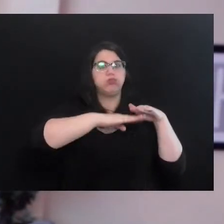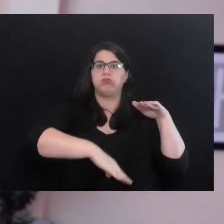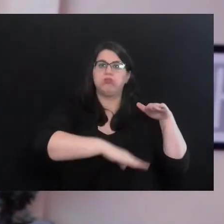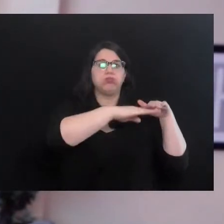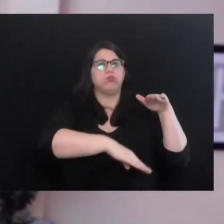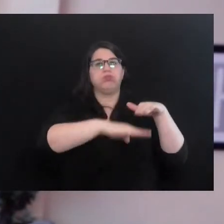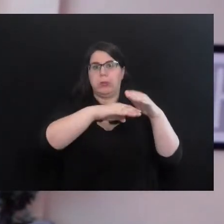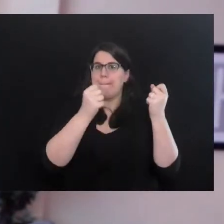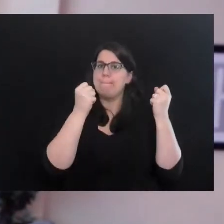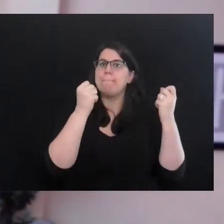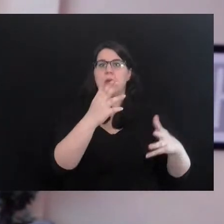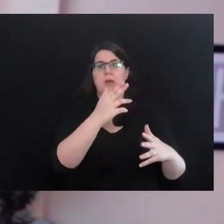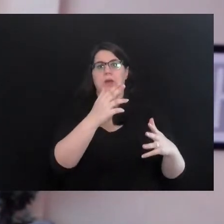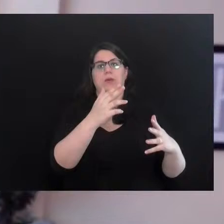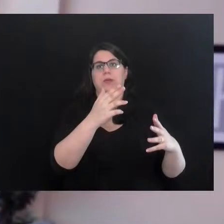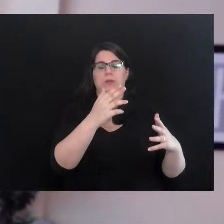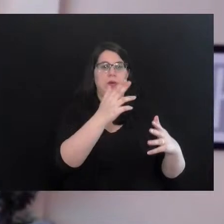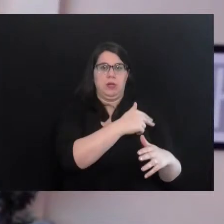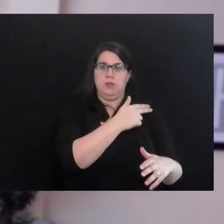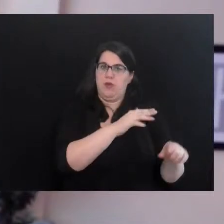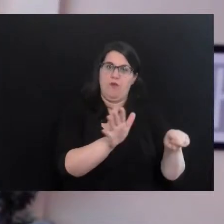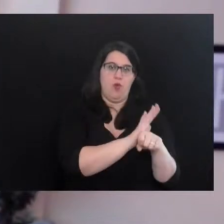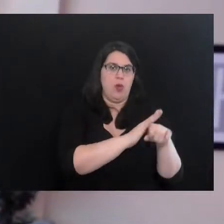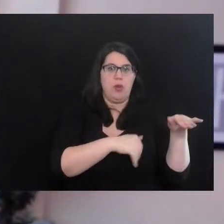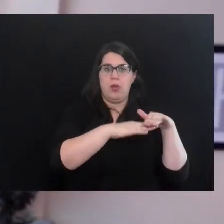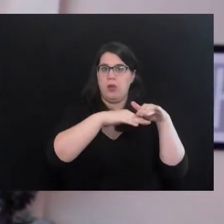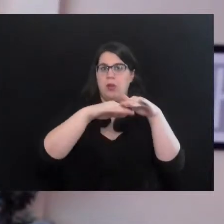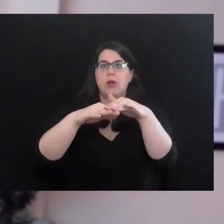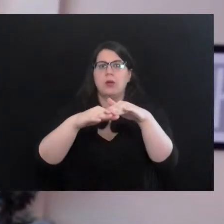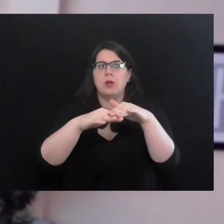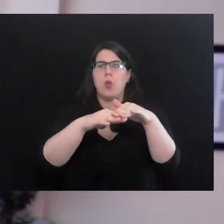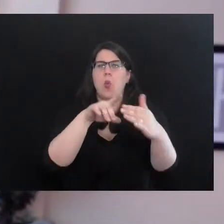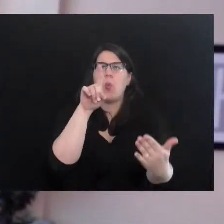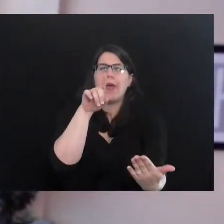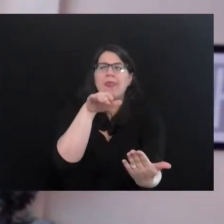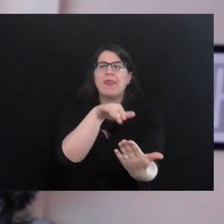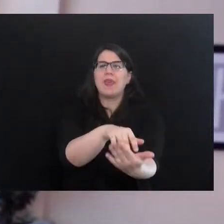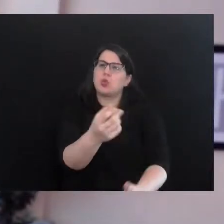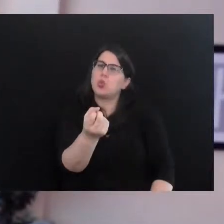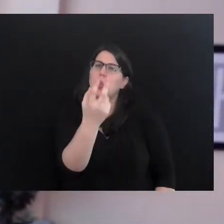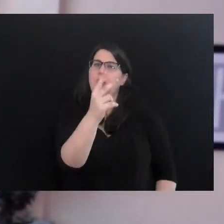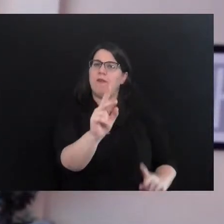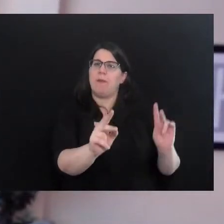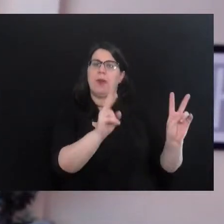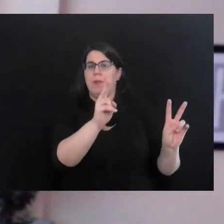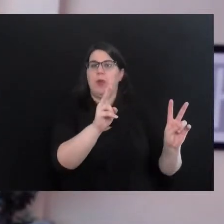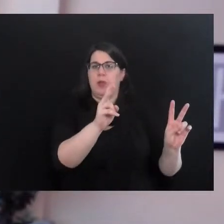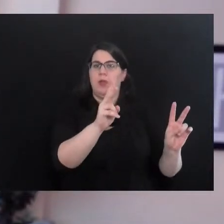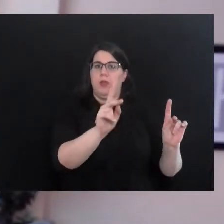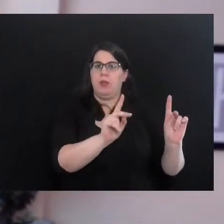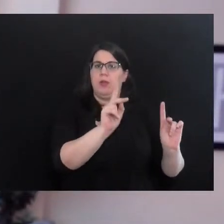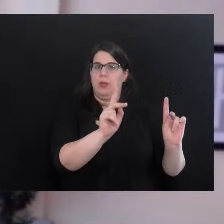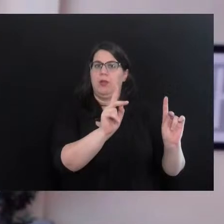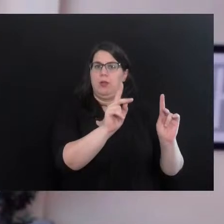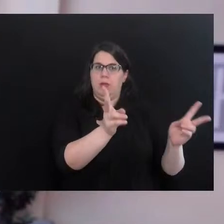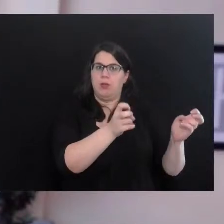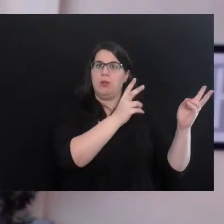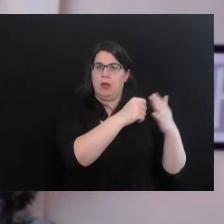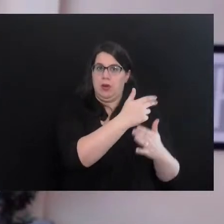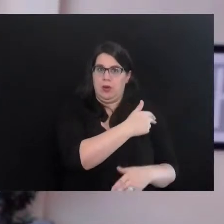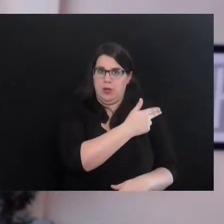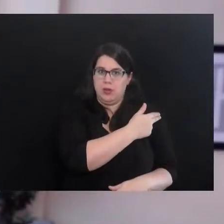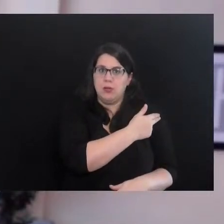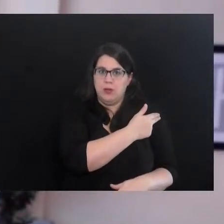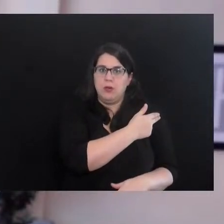capacity to the absolute limit, we saw that there was 1,012 people in hospital beds, and that peaked about